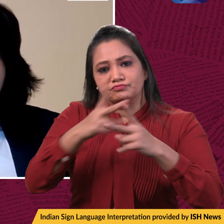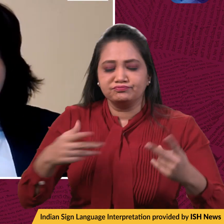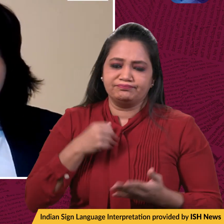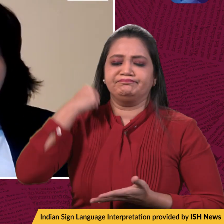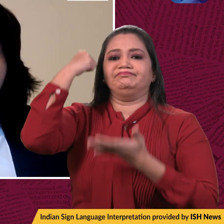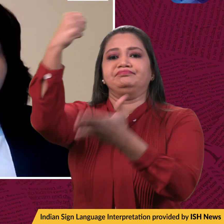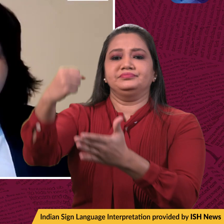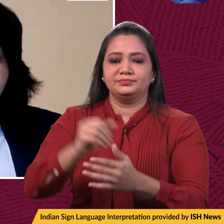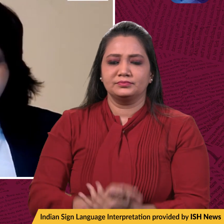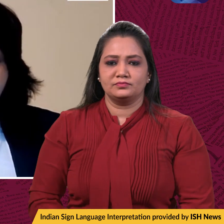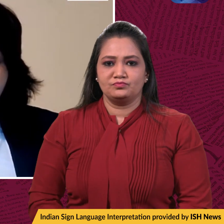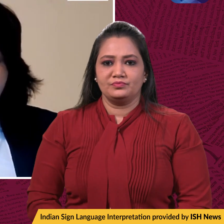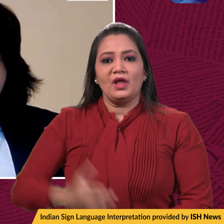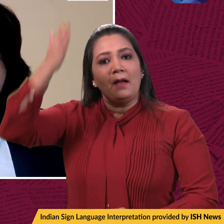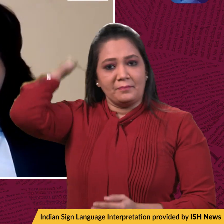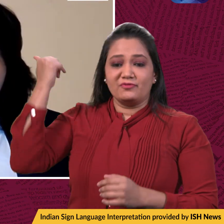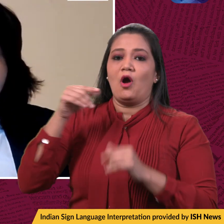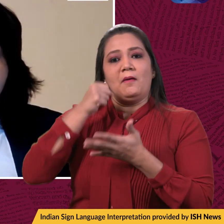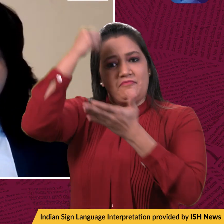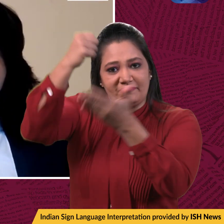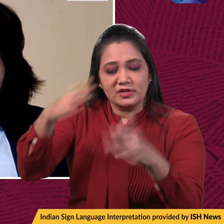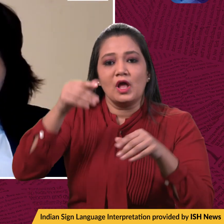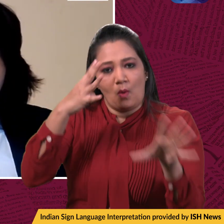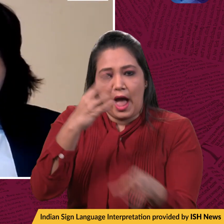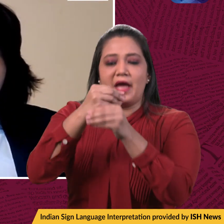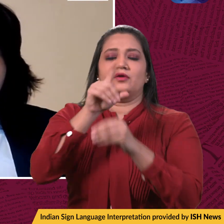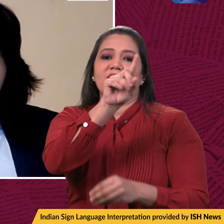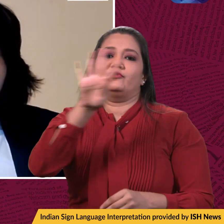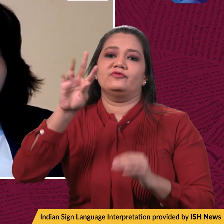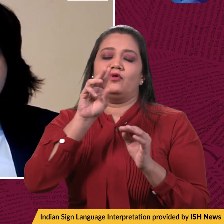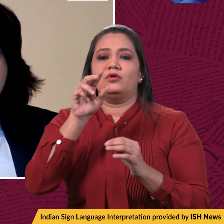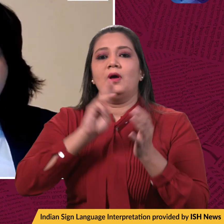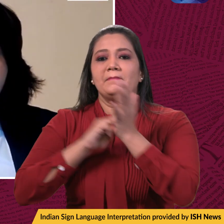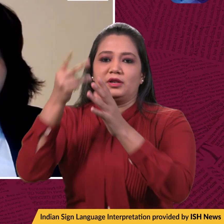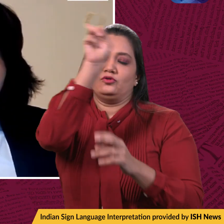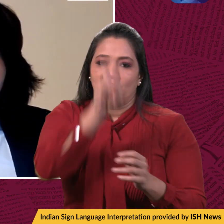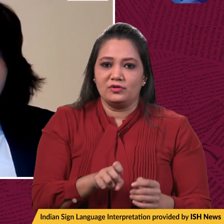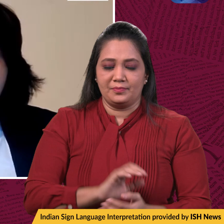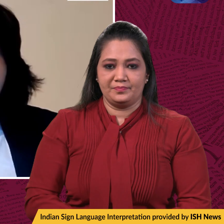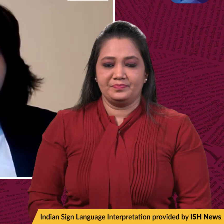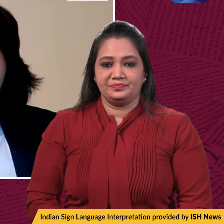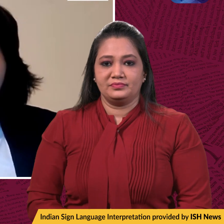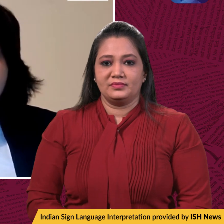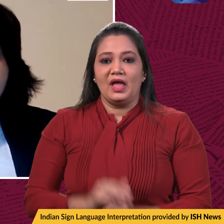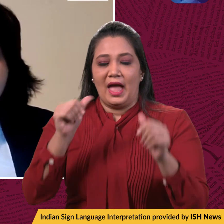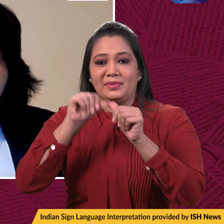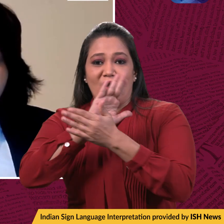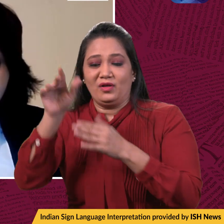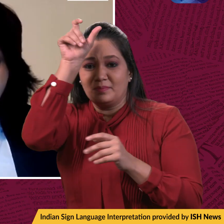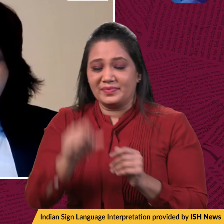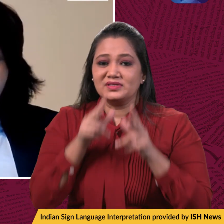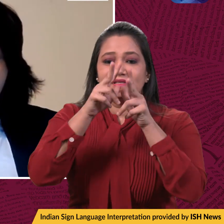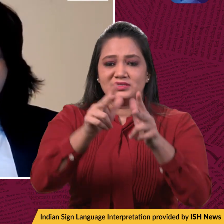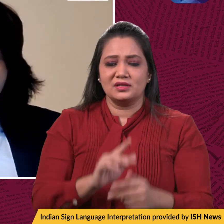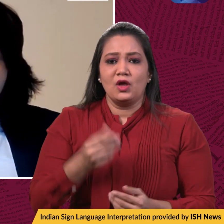is additional to what they had provided earlier. National Security Council spokesperson Emily Horn said that the additional